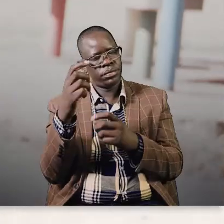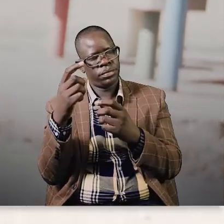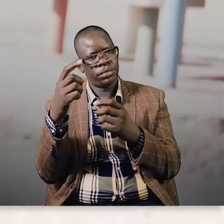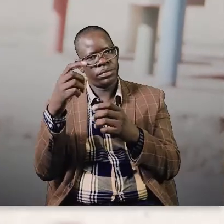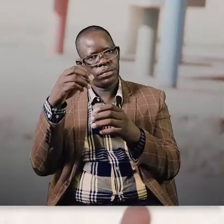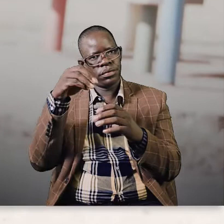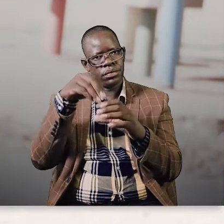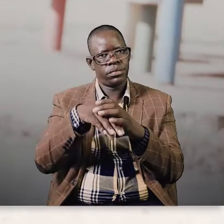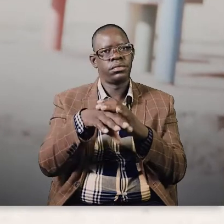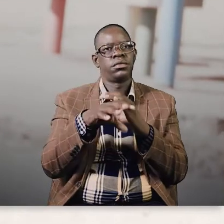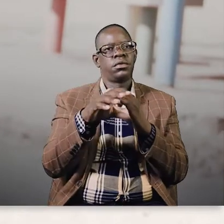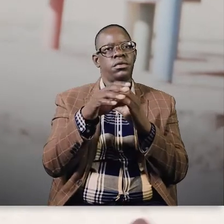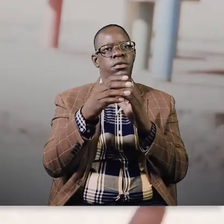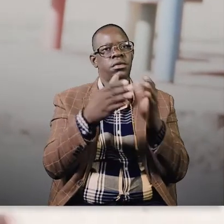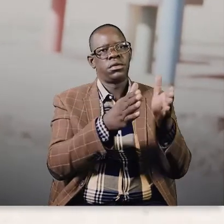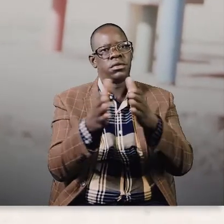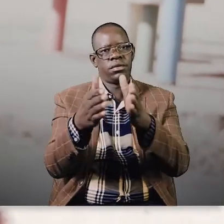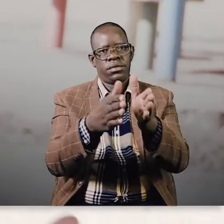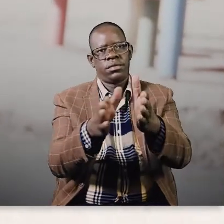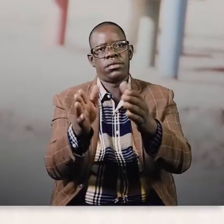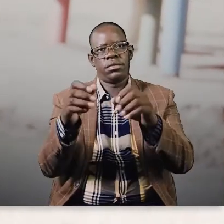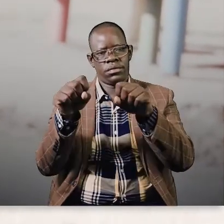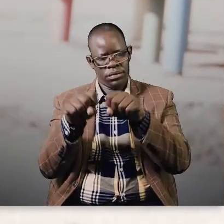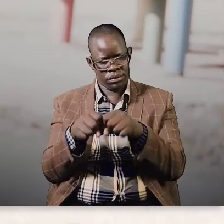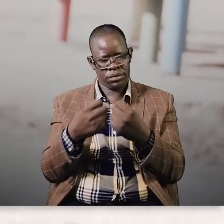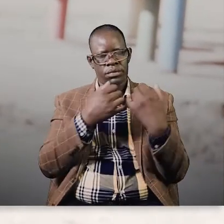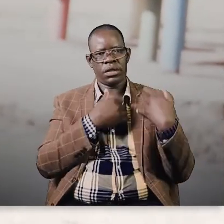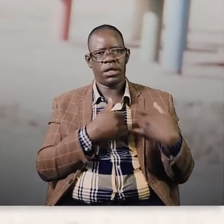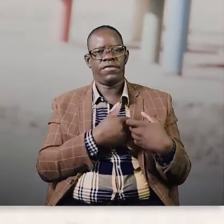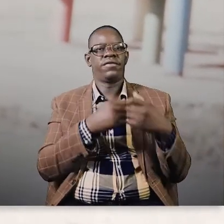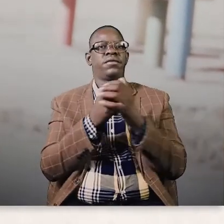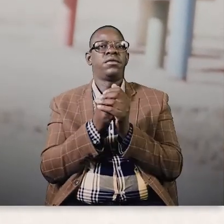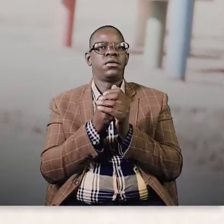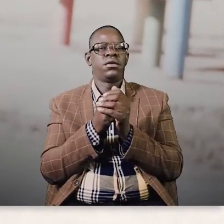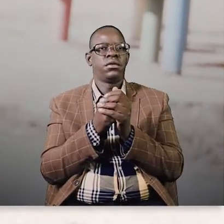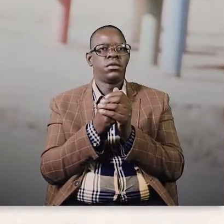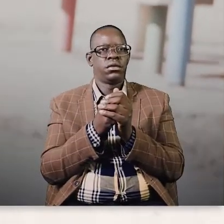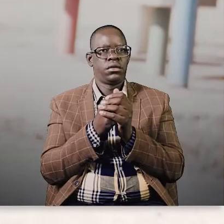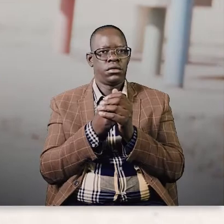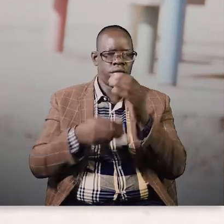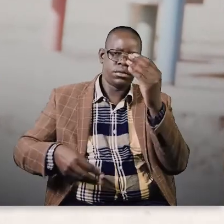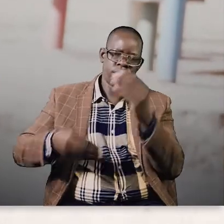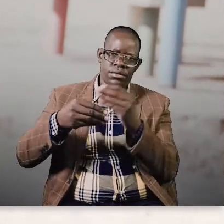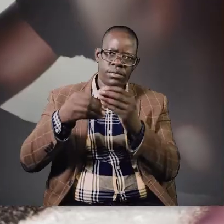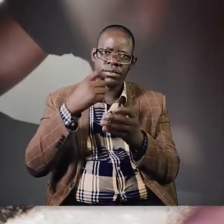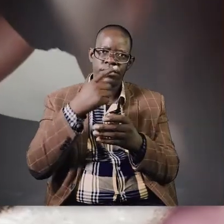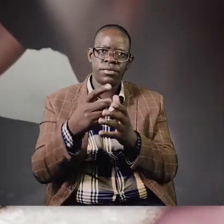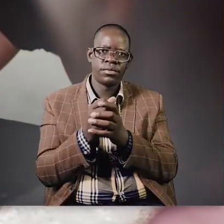pollutants, actually reach the oceans through rivers, and these destroy marine life. If I may add a contribution to what Veno just